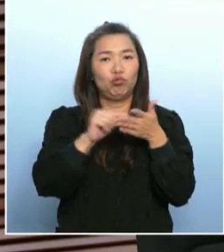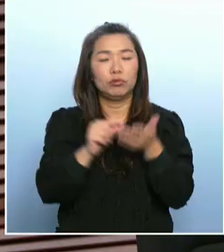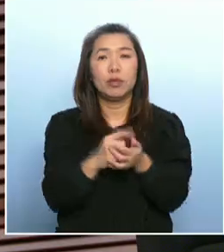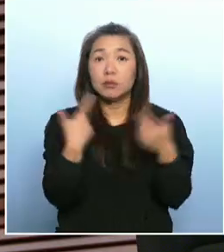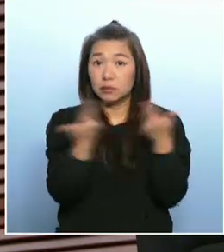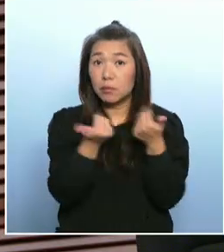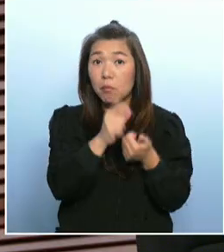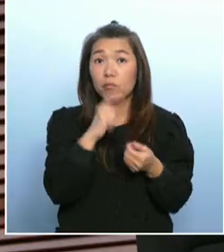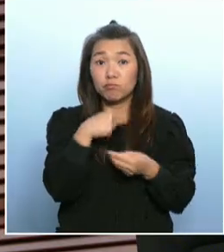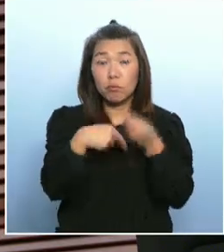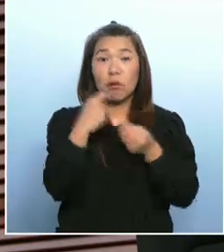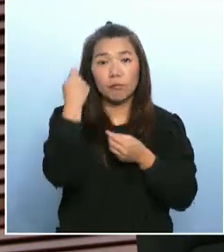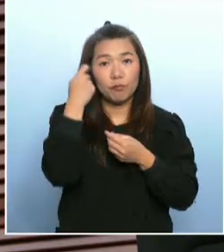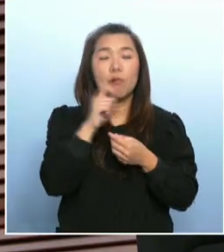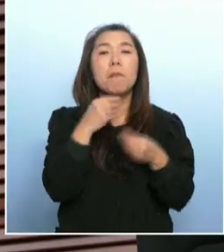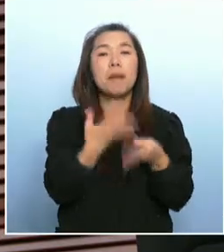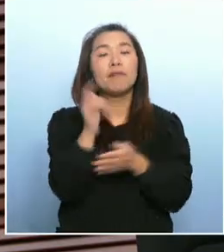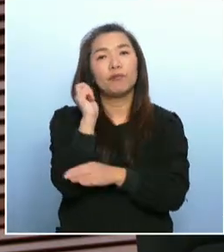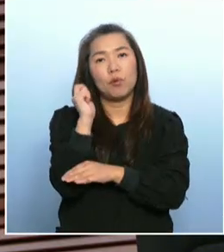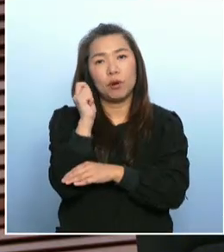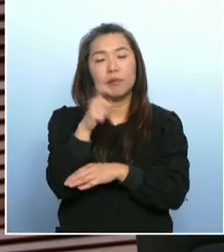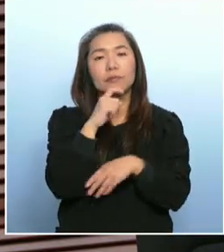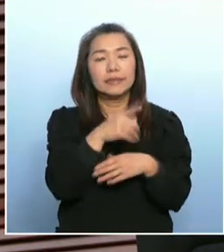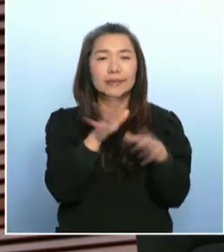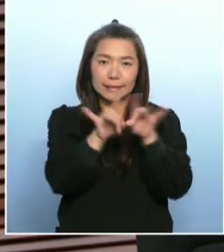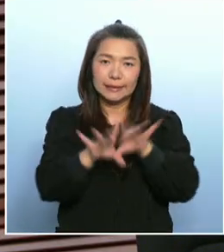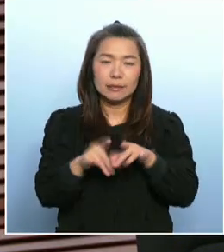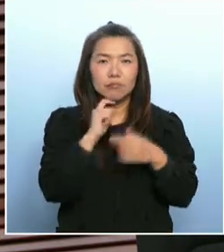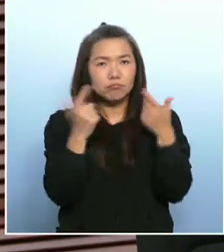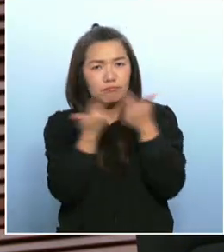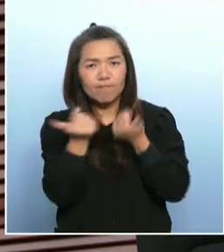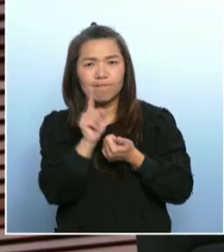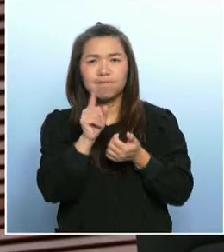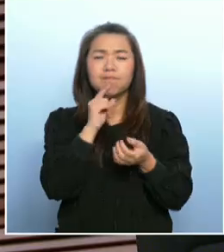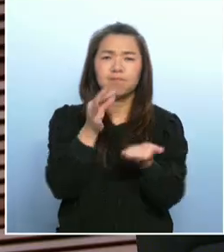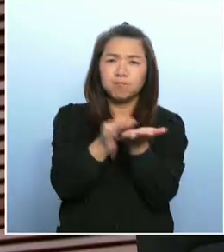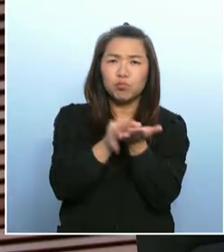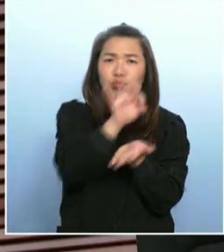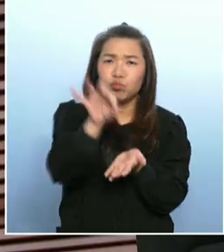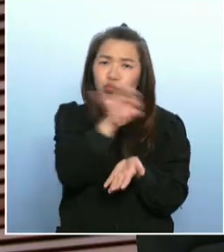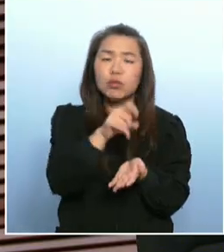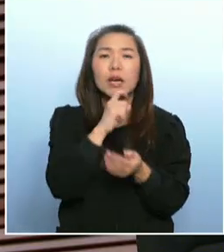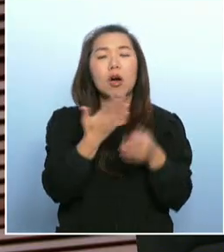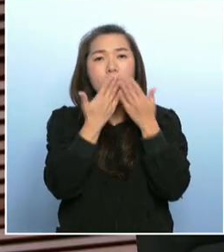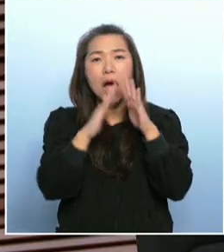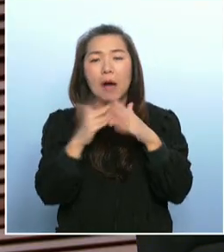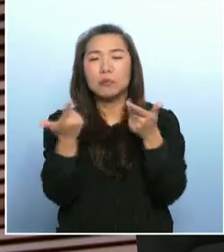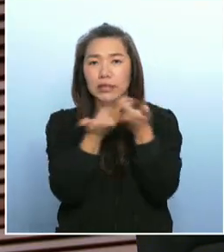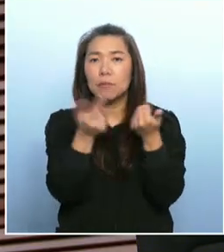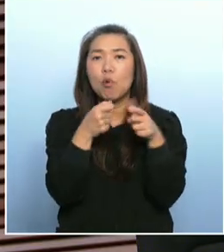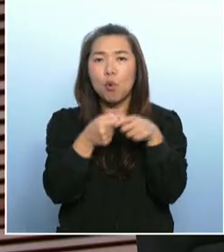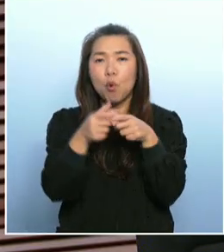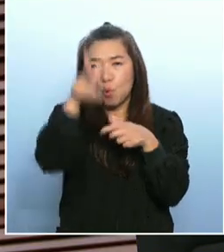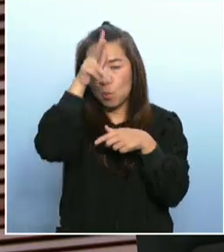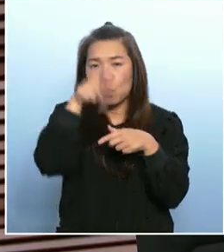homes, purchasing places in private homes, providing welfare facilities and suitable government development projects to identify vacant government properties and